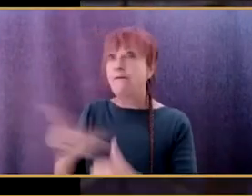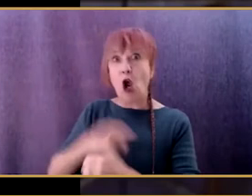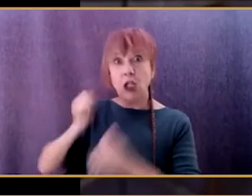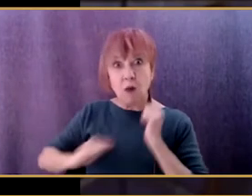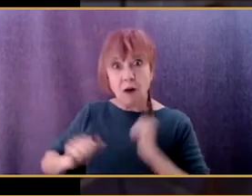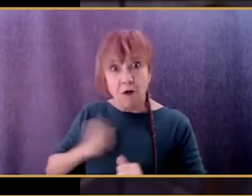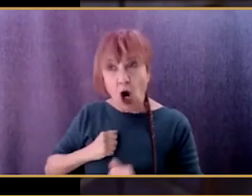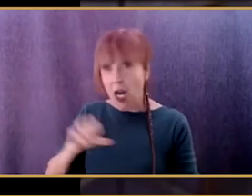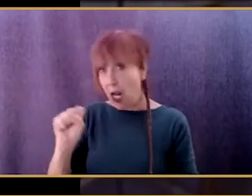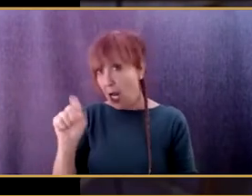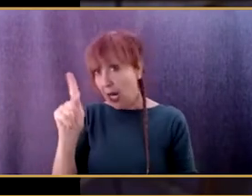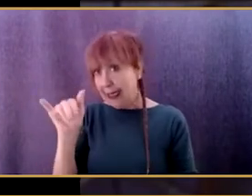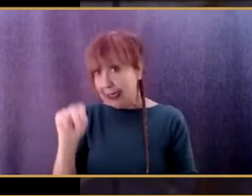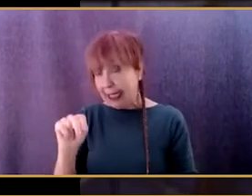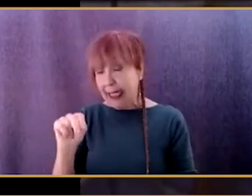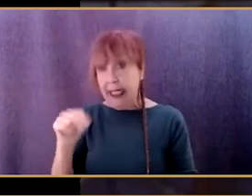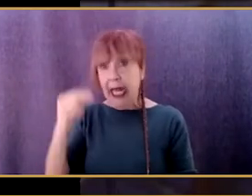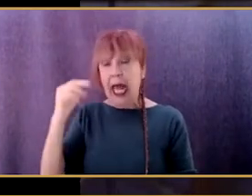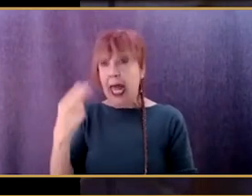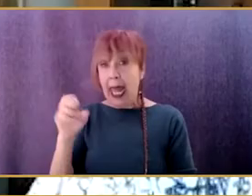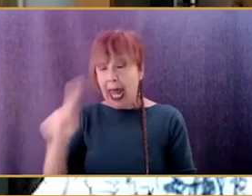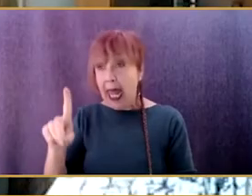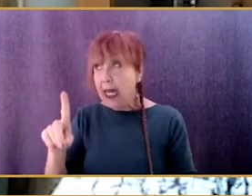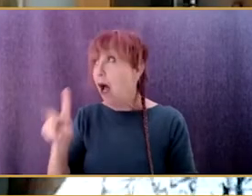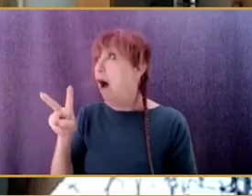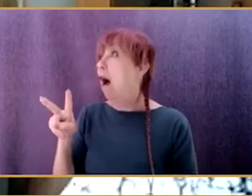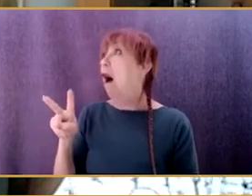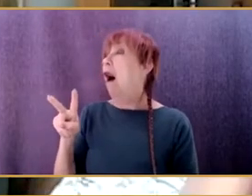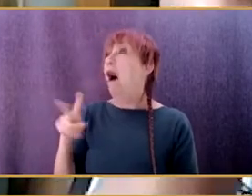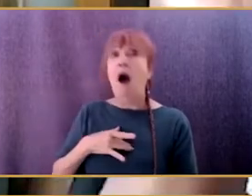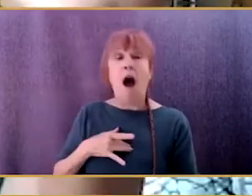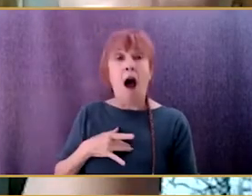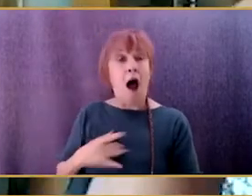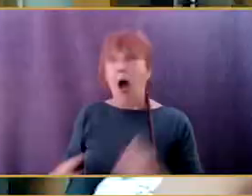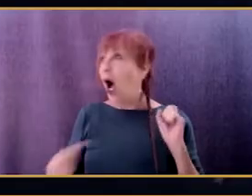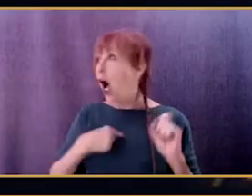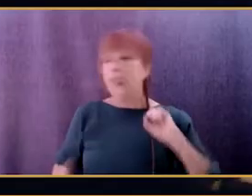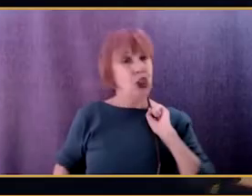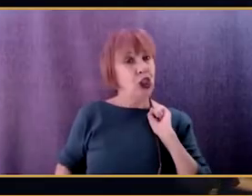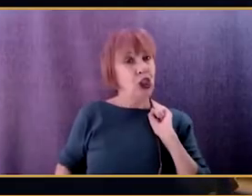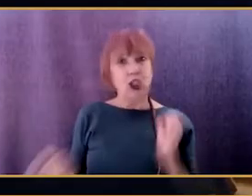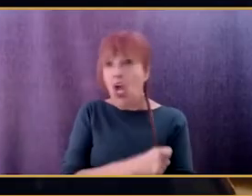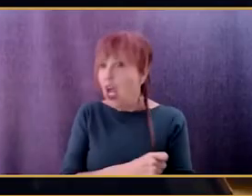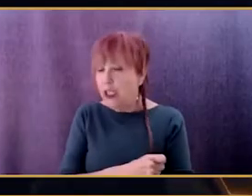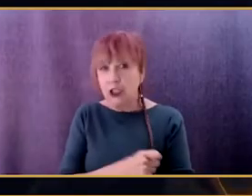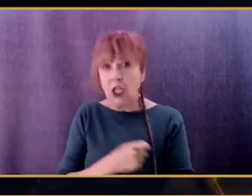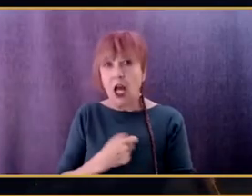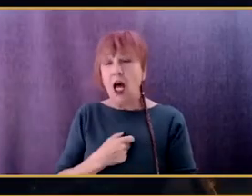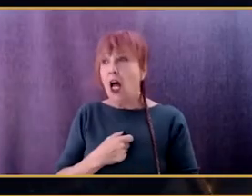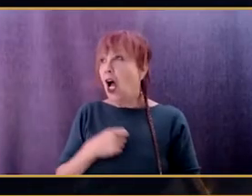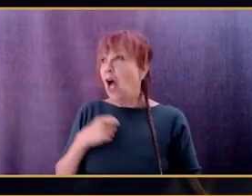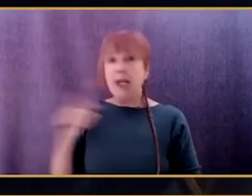first piece Skinhead and then Medusa Everything in my life changed after seeing her perform these pieces Because here you have